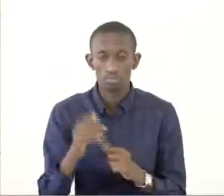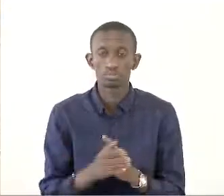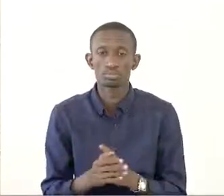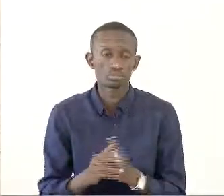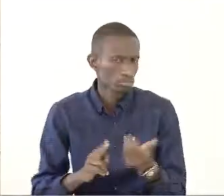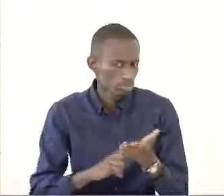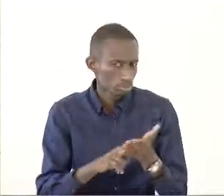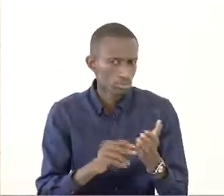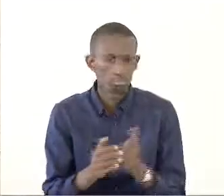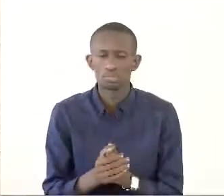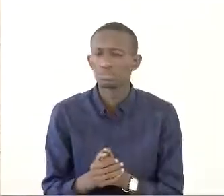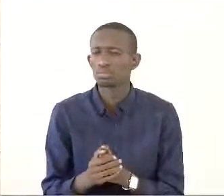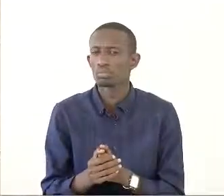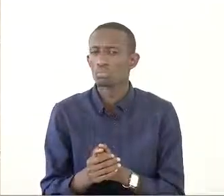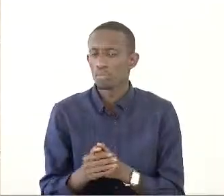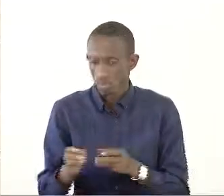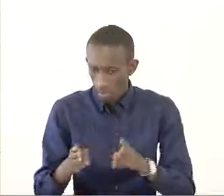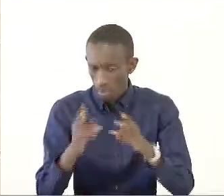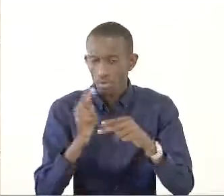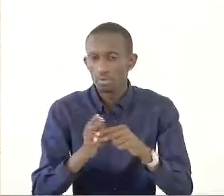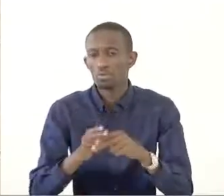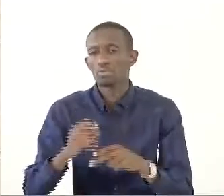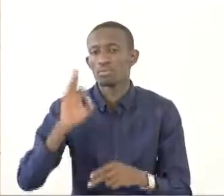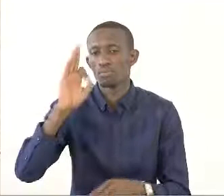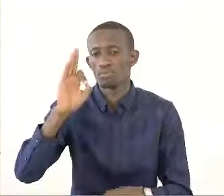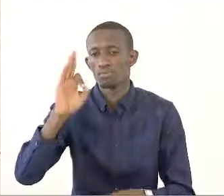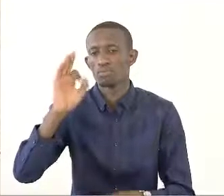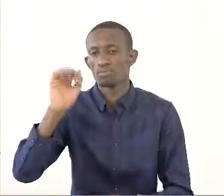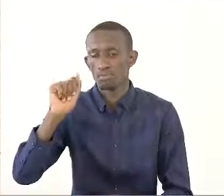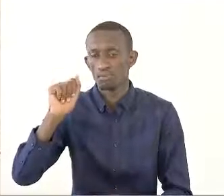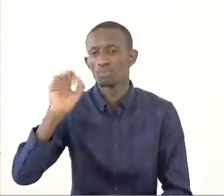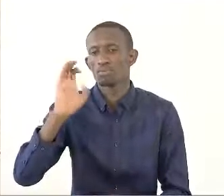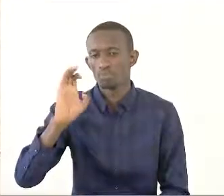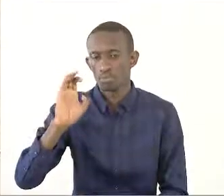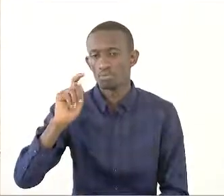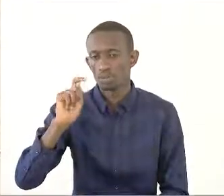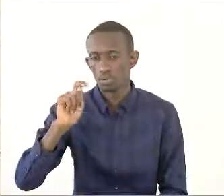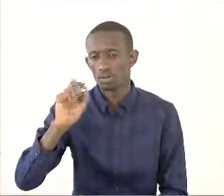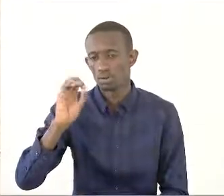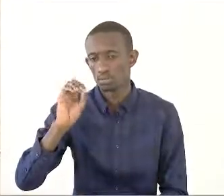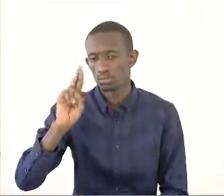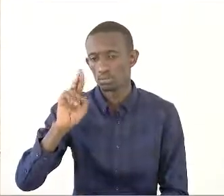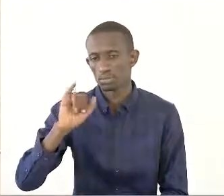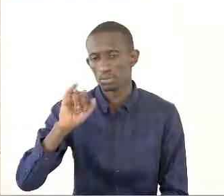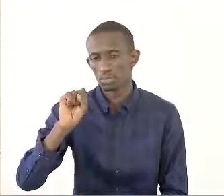the factorization method because it's the one we have already started.